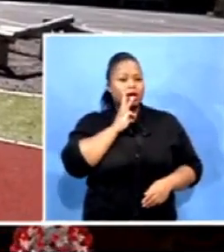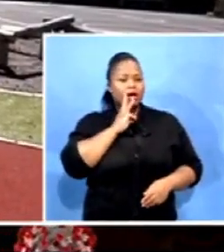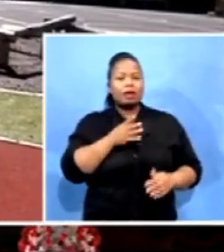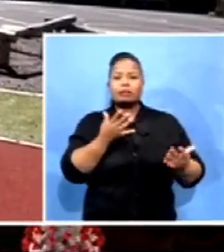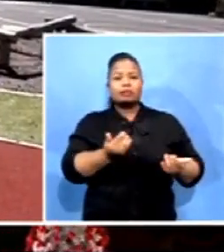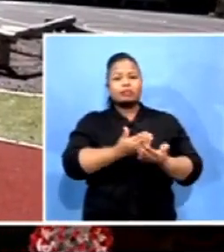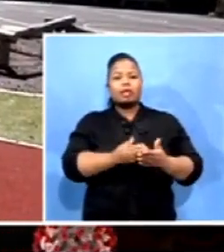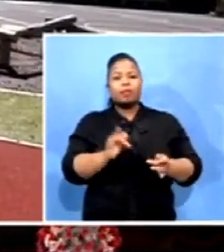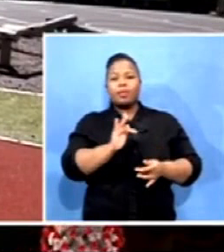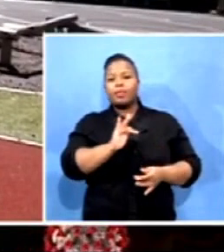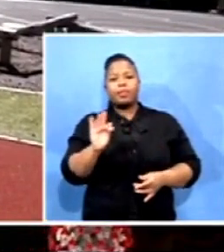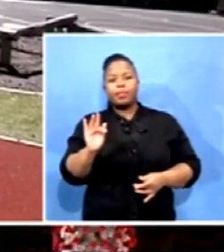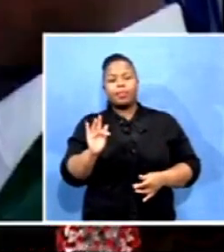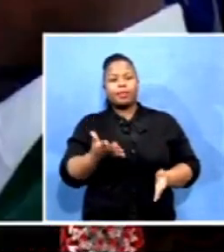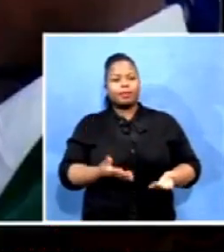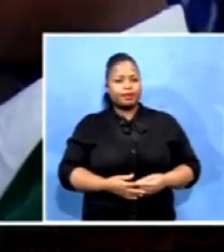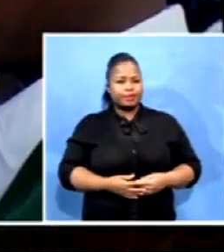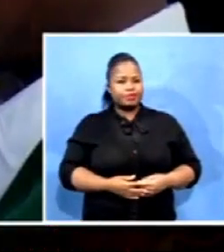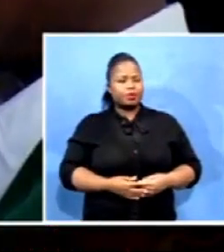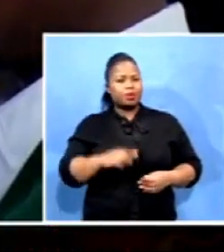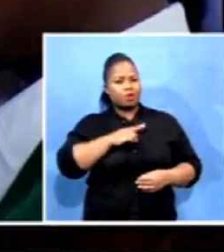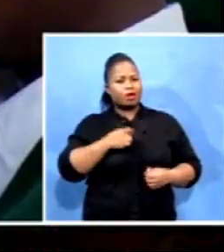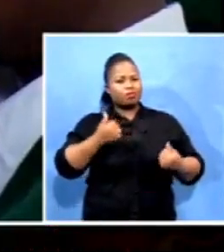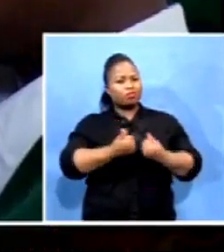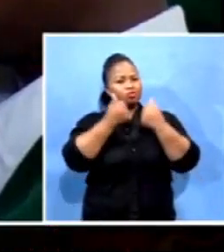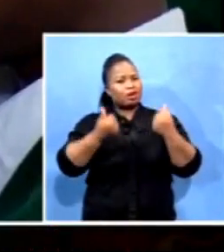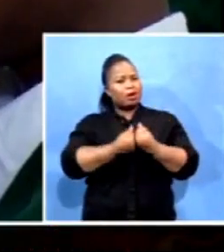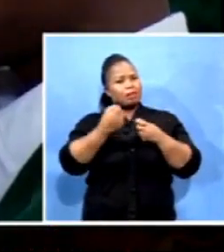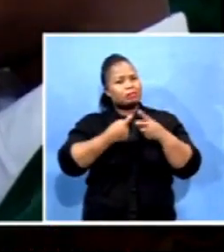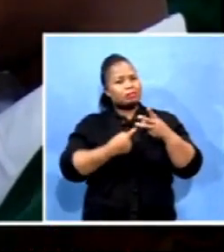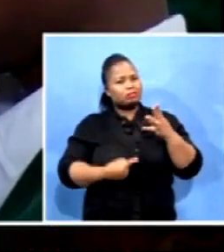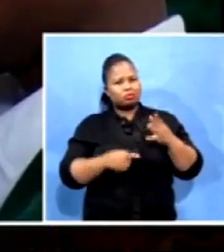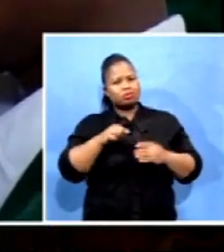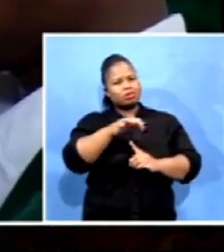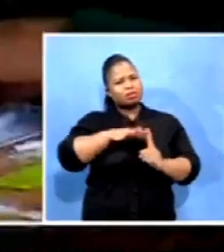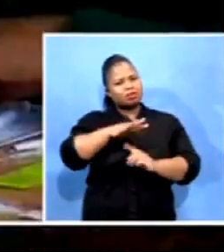supply challenges. What's the situation in your province?